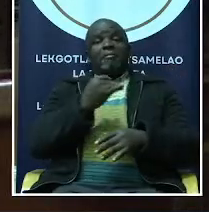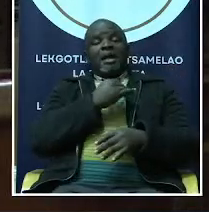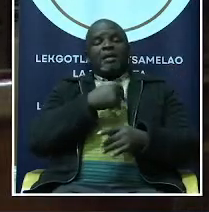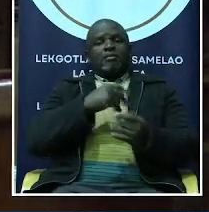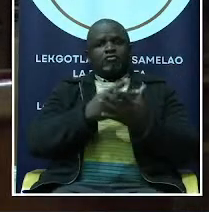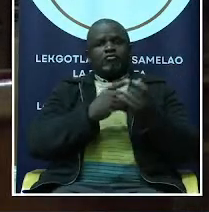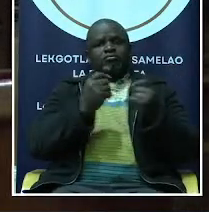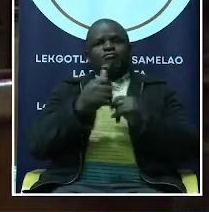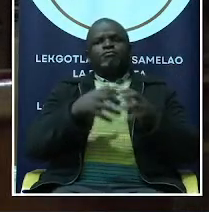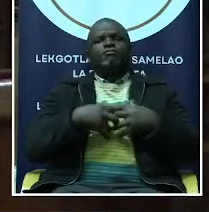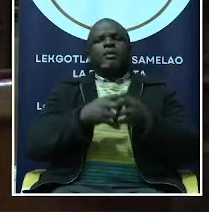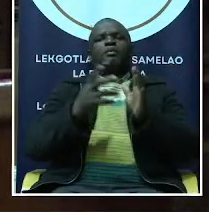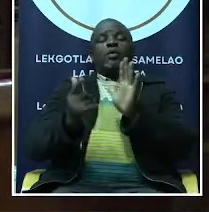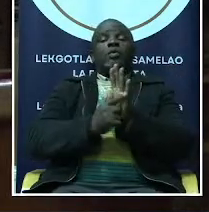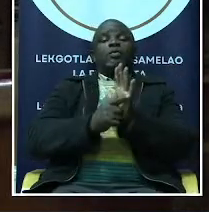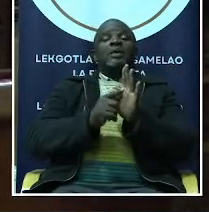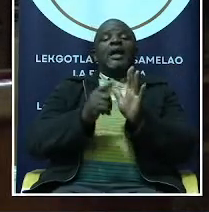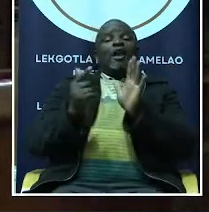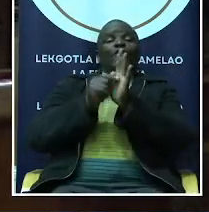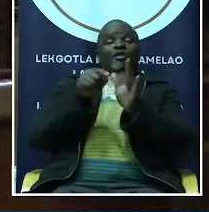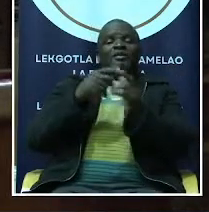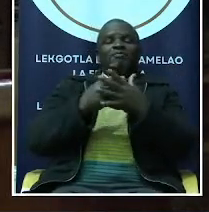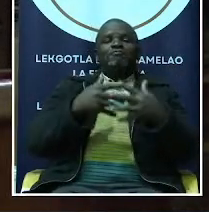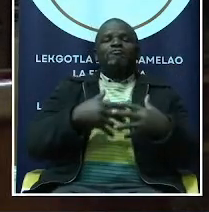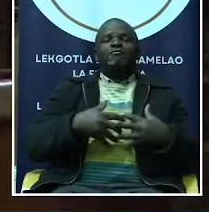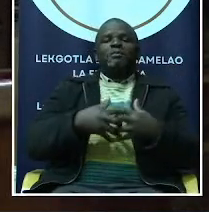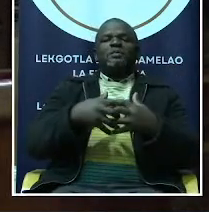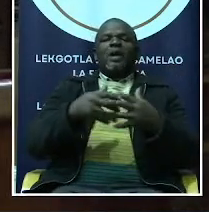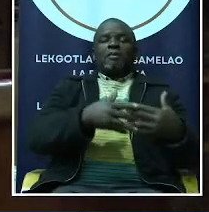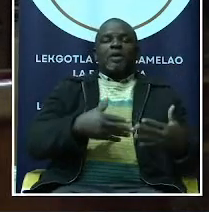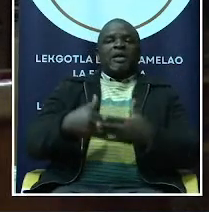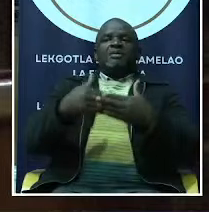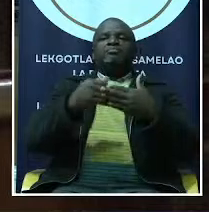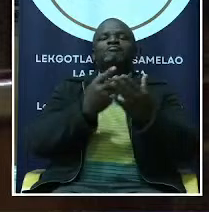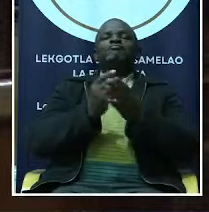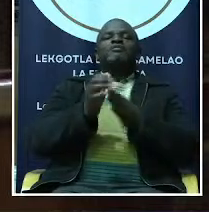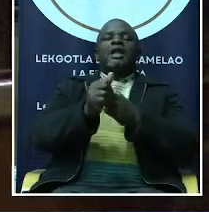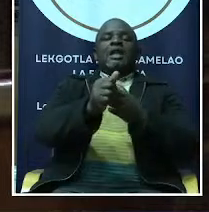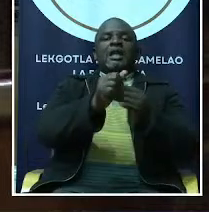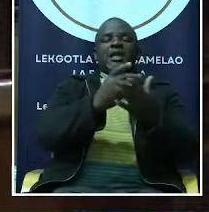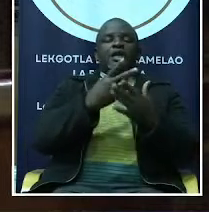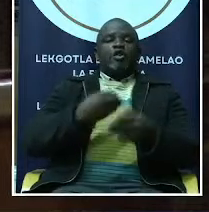that protect and uplift the next generation. To the young future of the